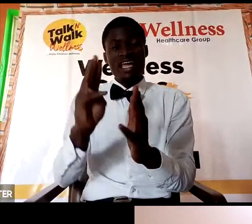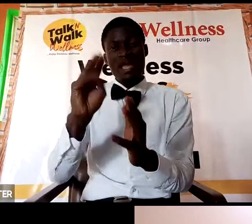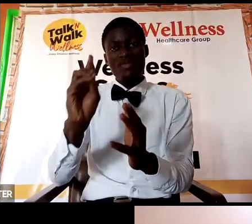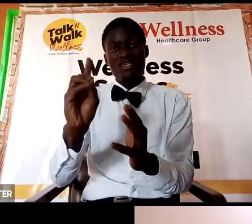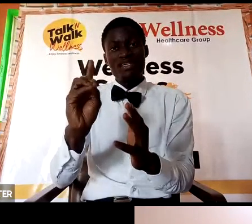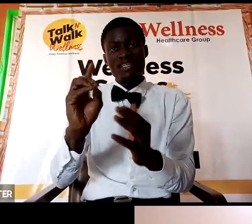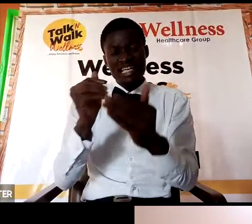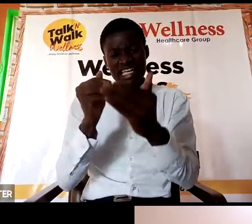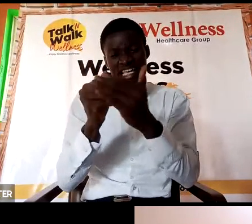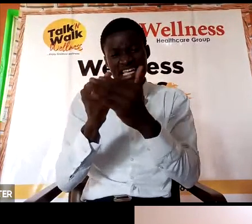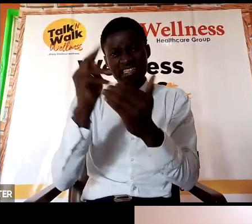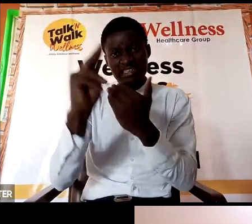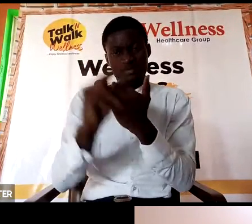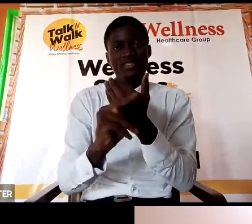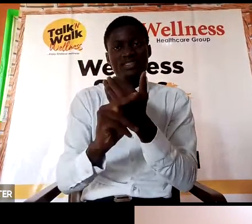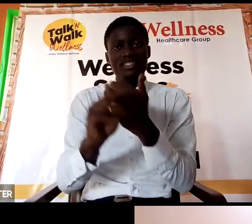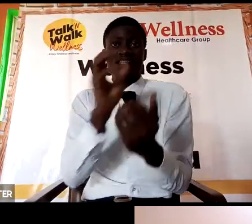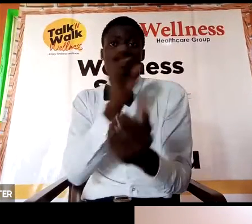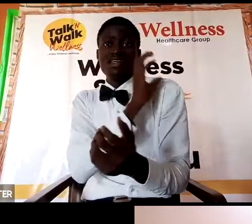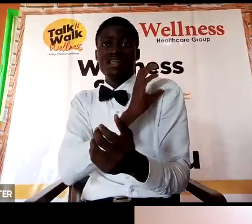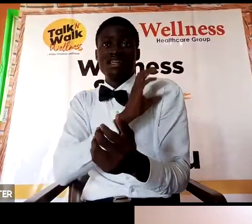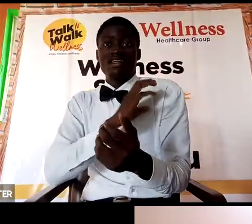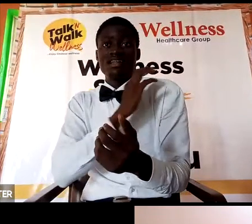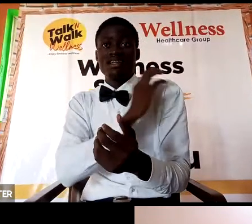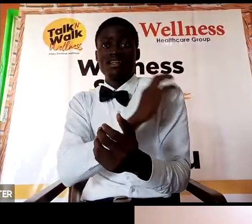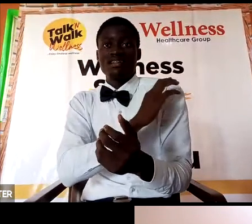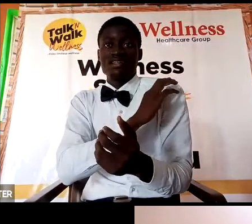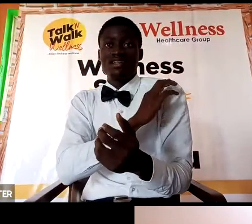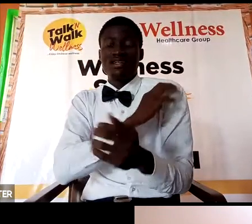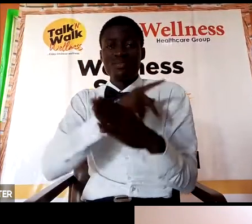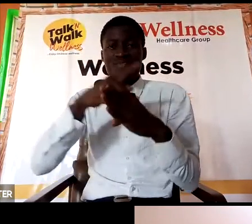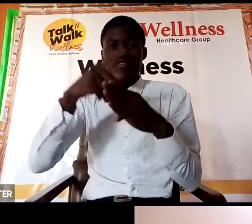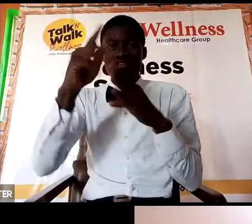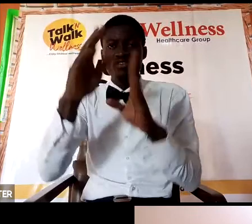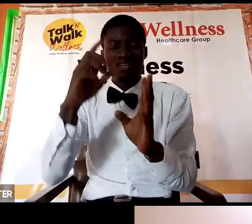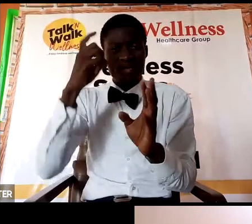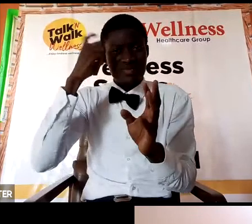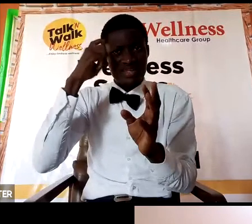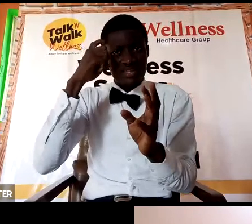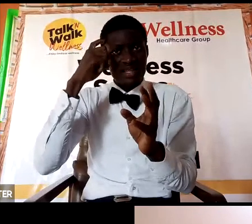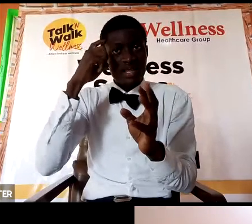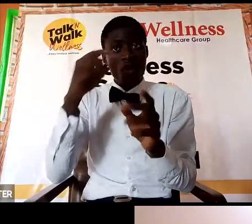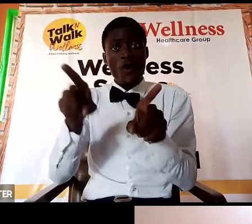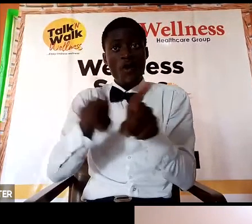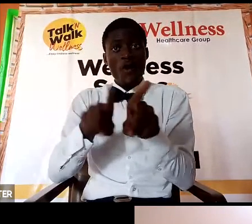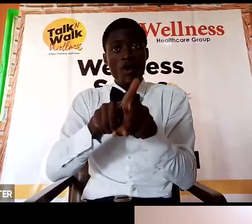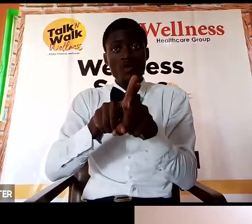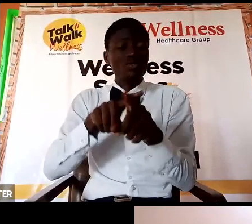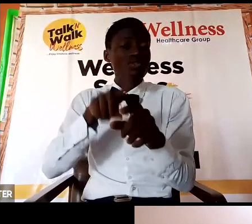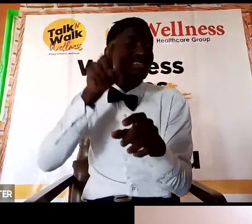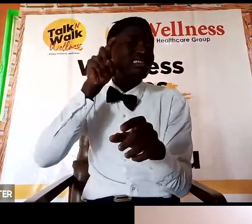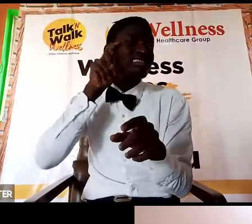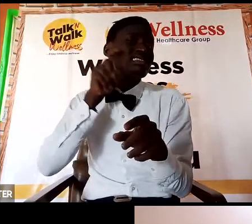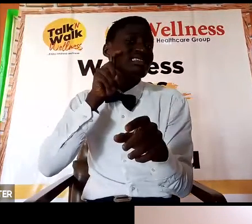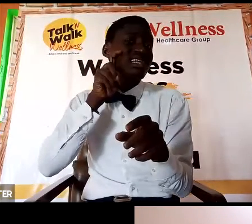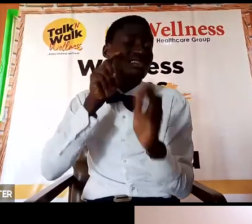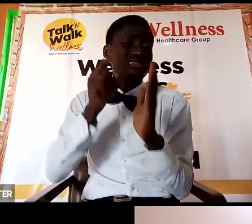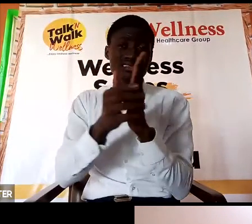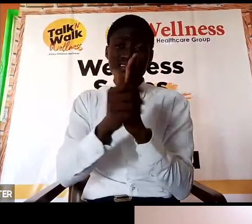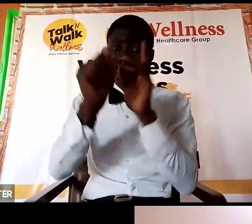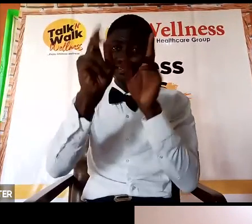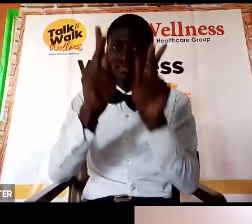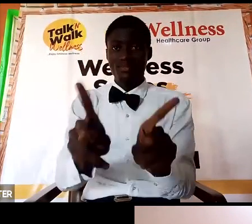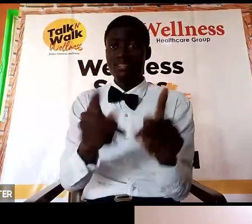mental health support coach. She's also a sex therapist. She's done this over the years,